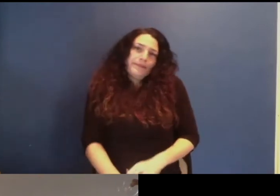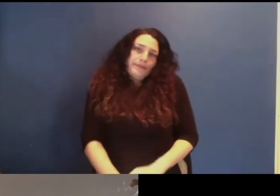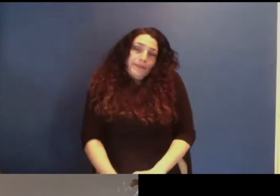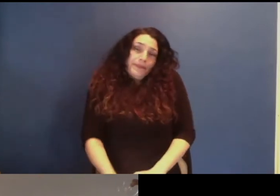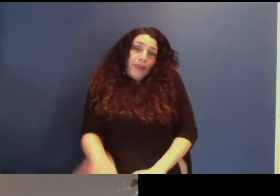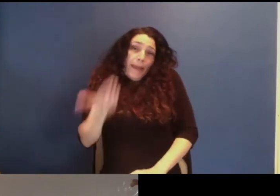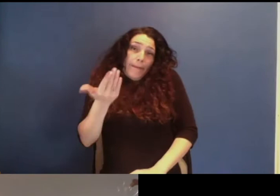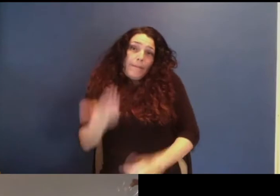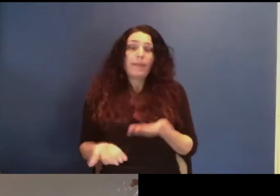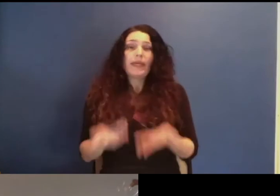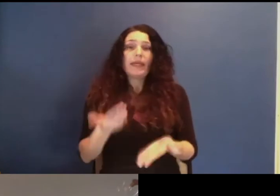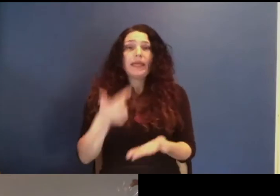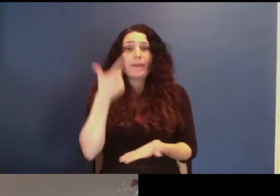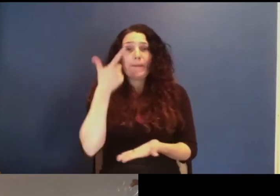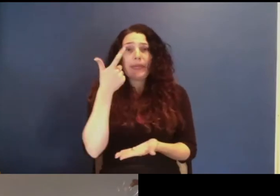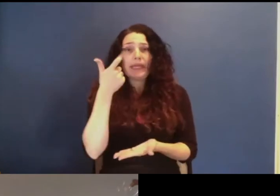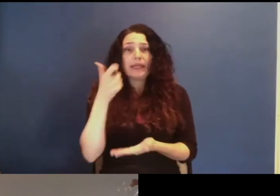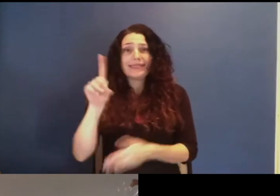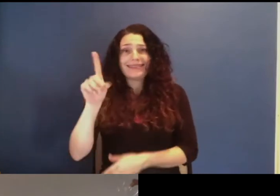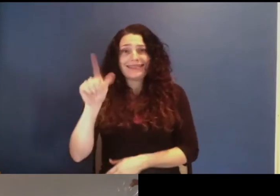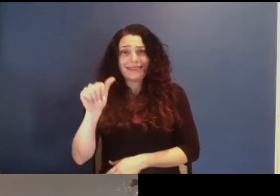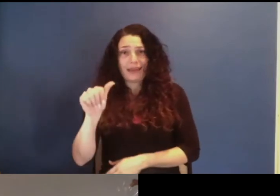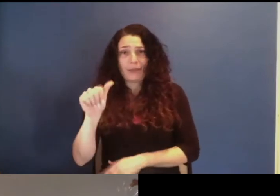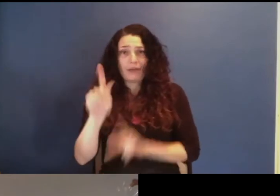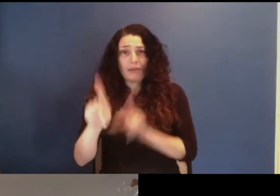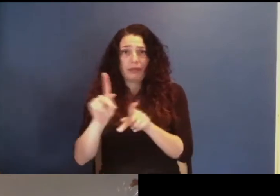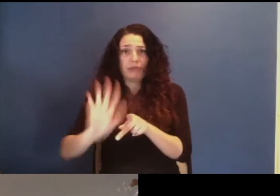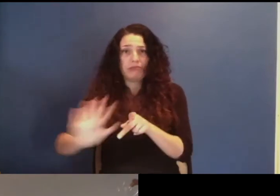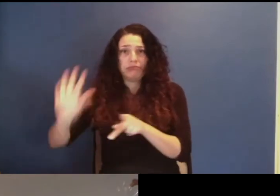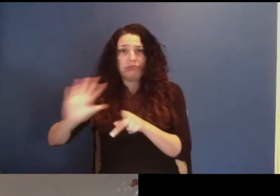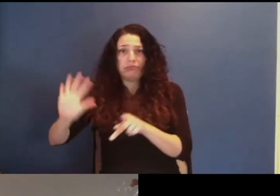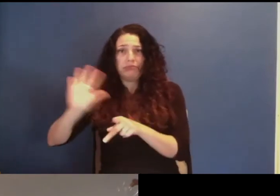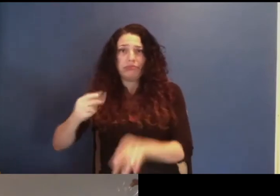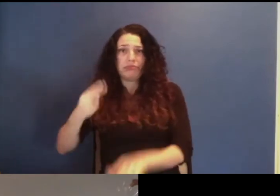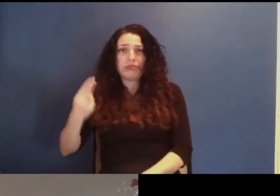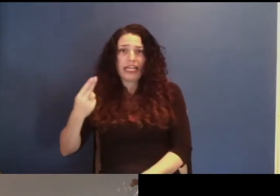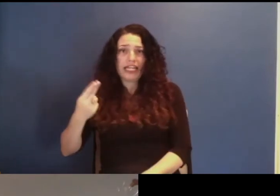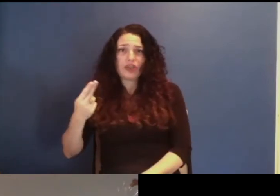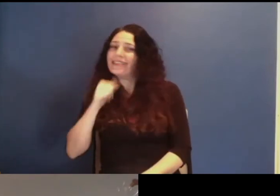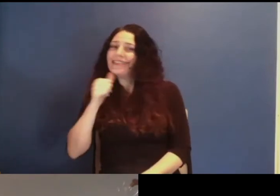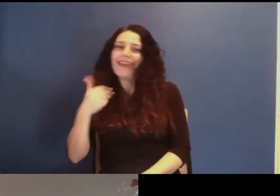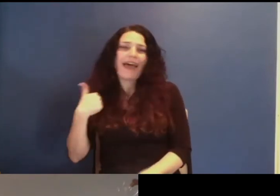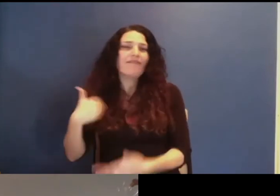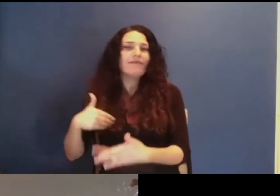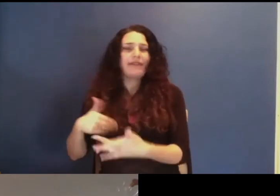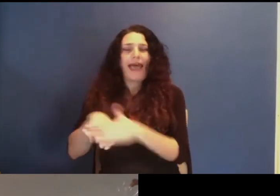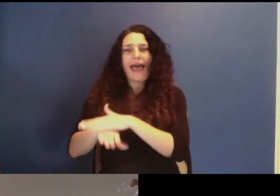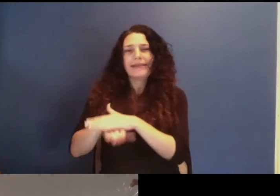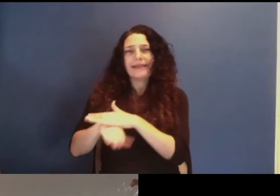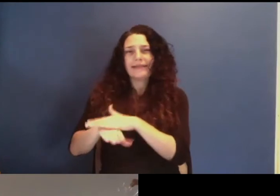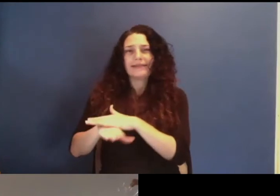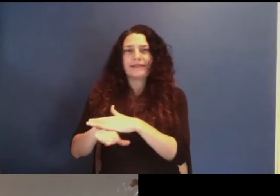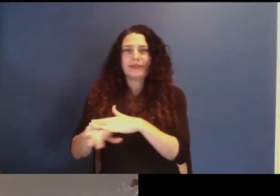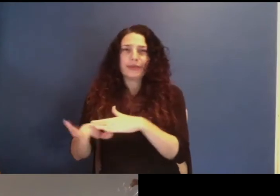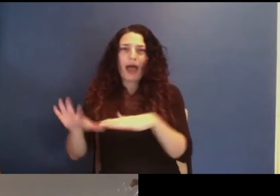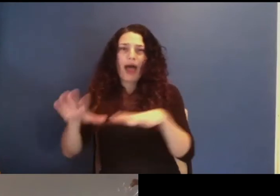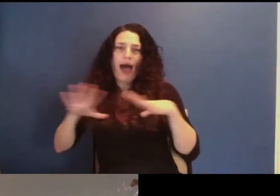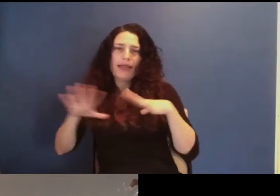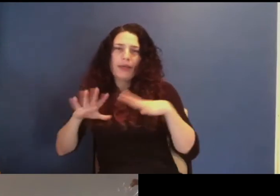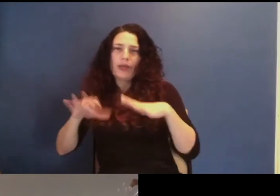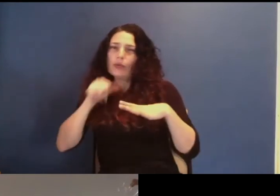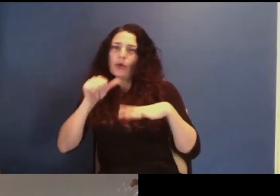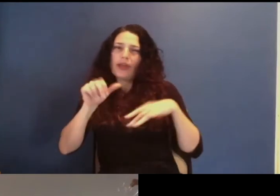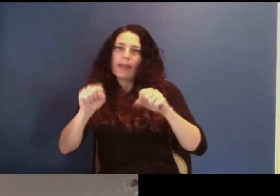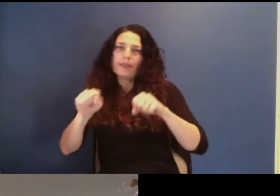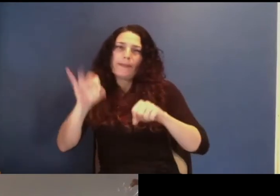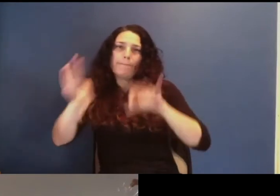have historically not had access to like the gatekeepers of Hollywood, and they've never been in these positions before where they've been pitching their own stuff or whatever. Like we've